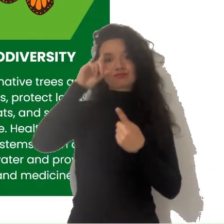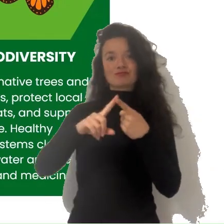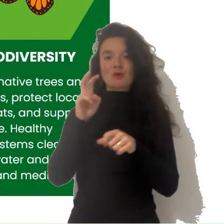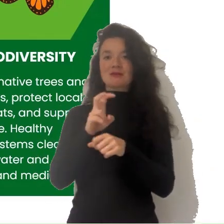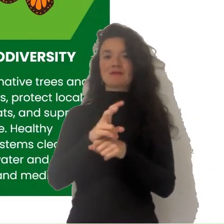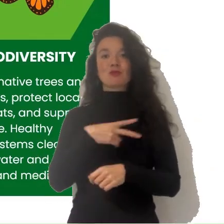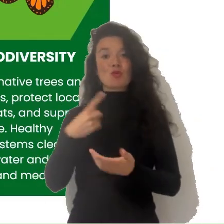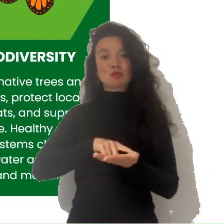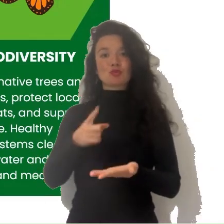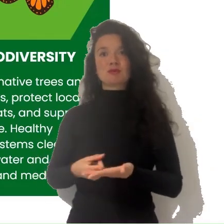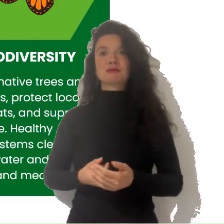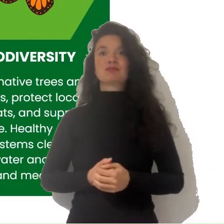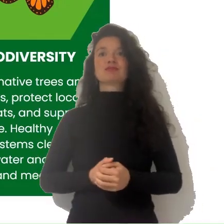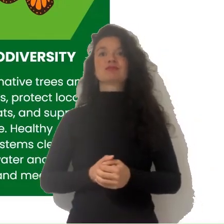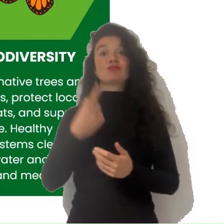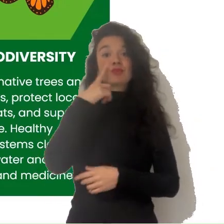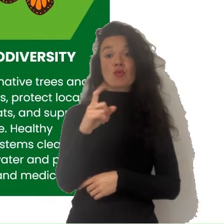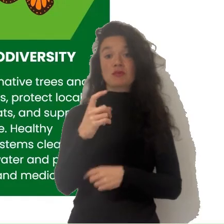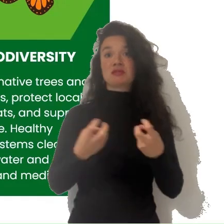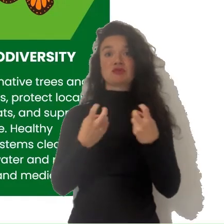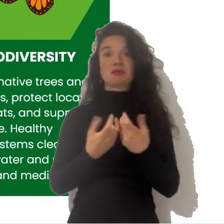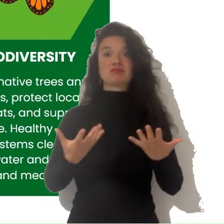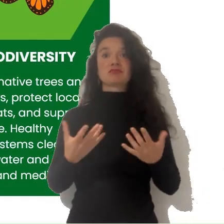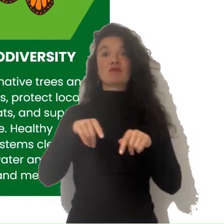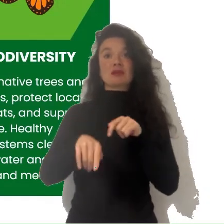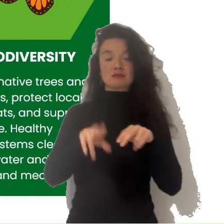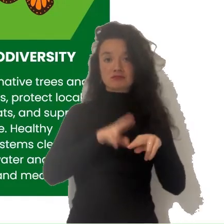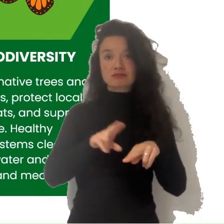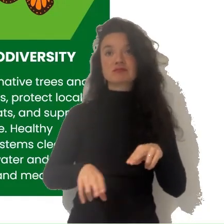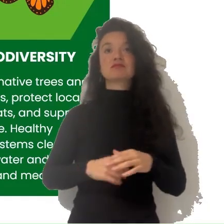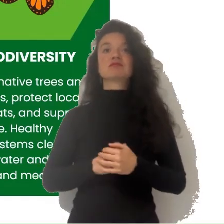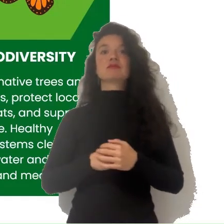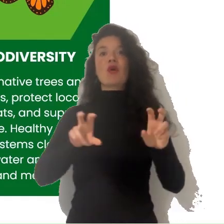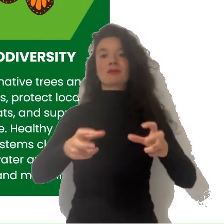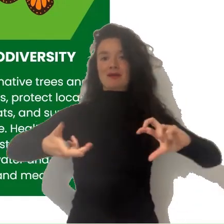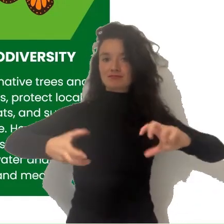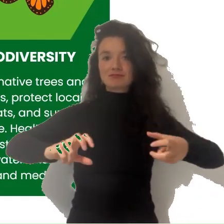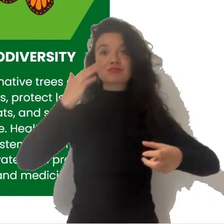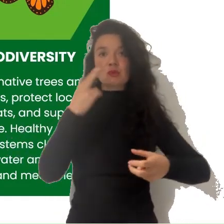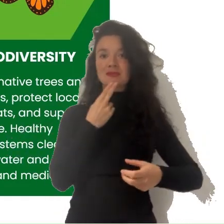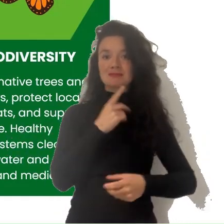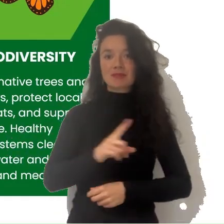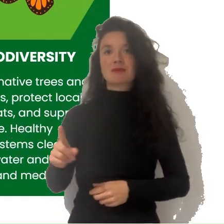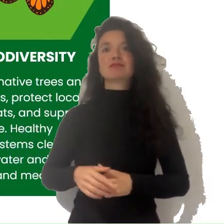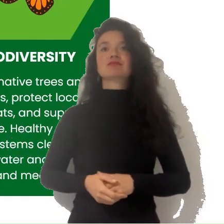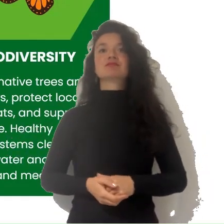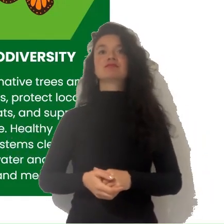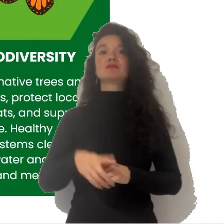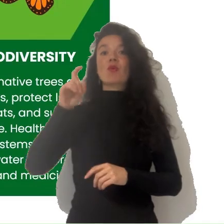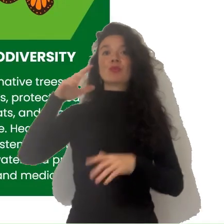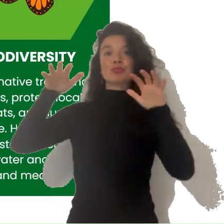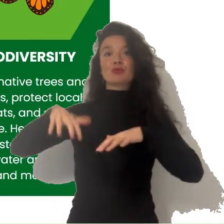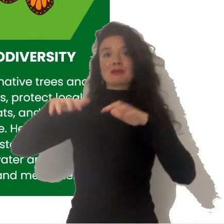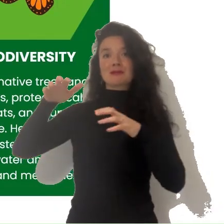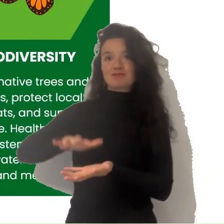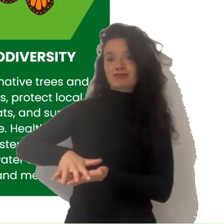we have some key practices that we can do in order to reserve and conserve our resources.